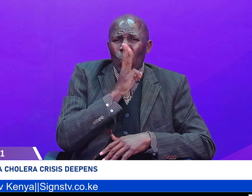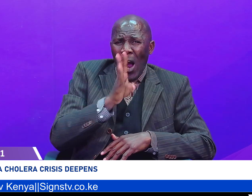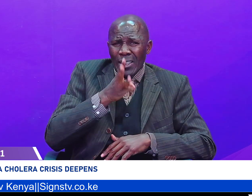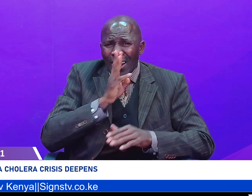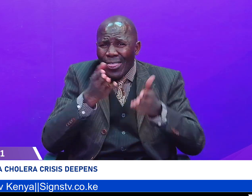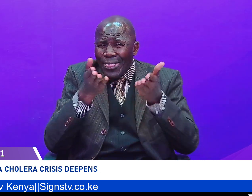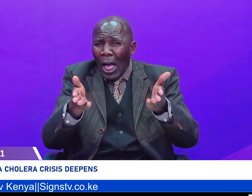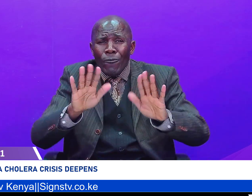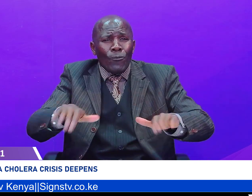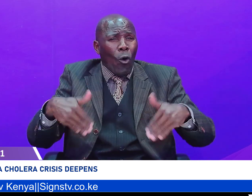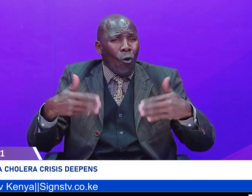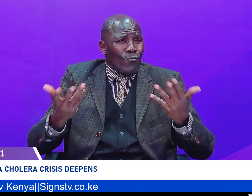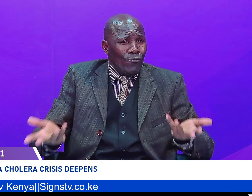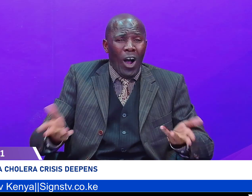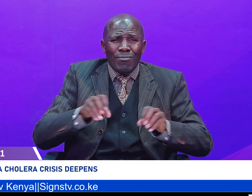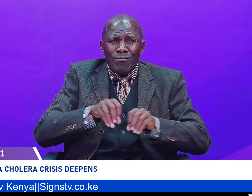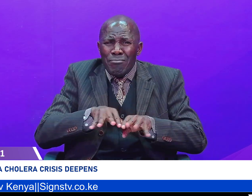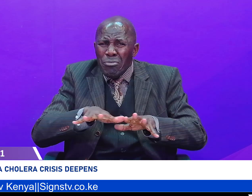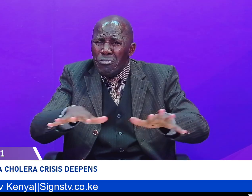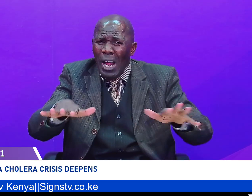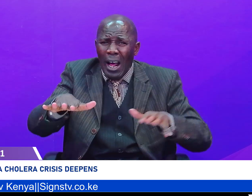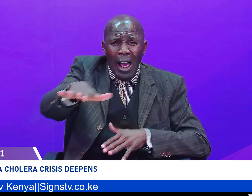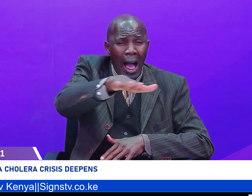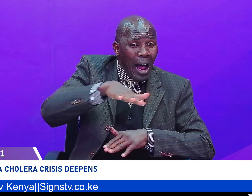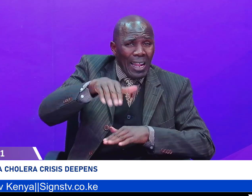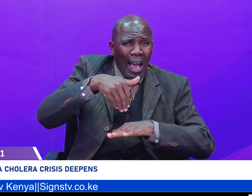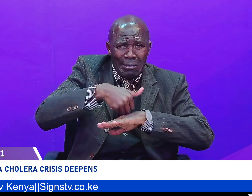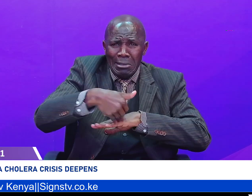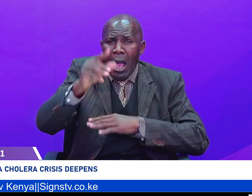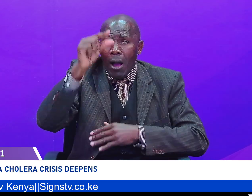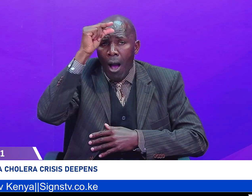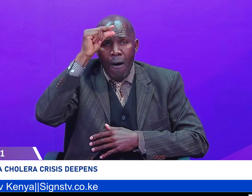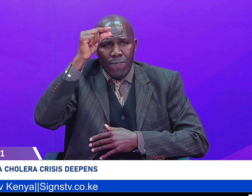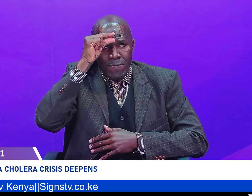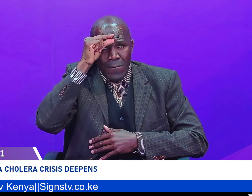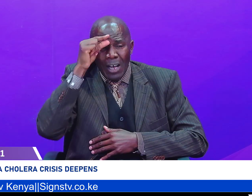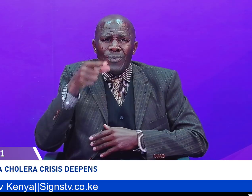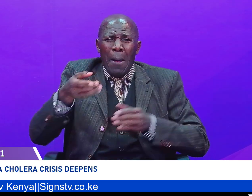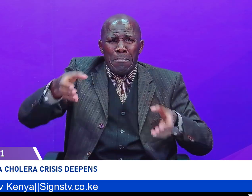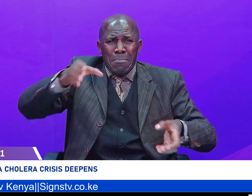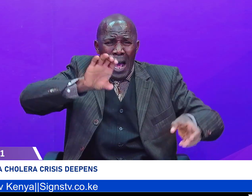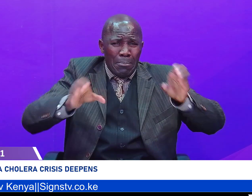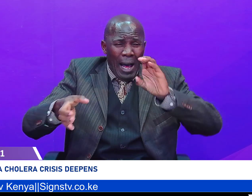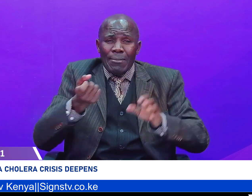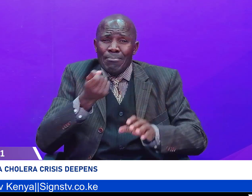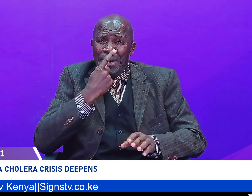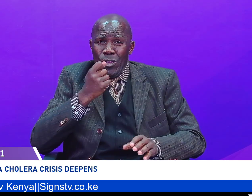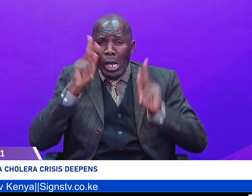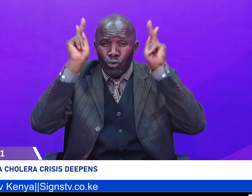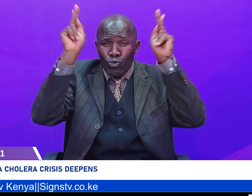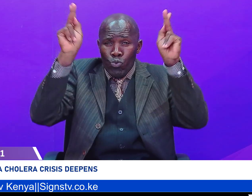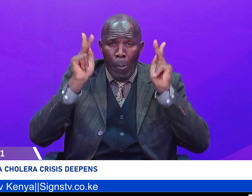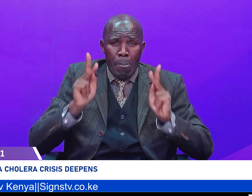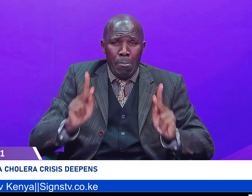with water samples from affected areas dispatched to government chemists in Kisumu